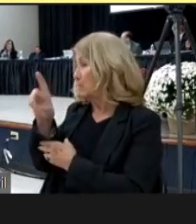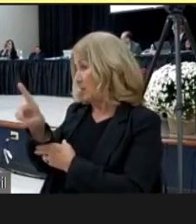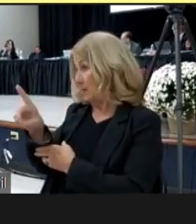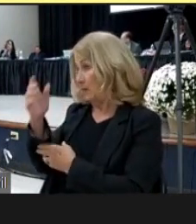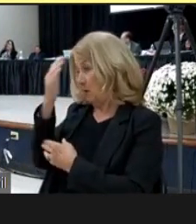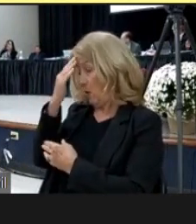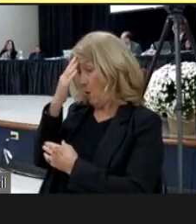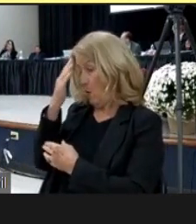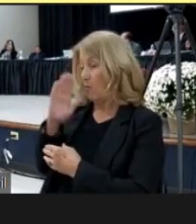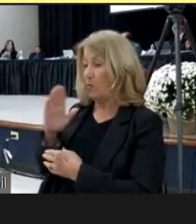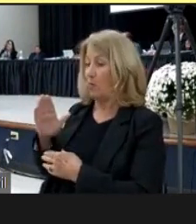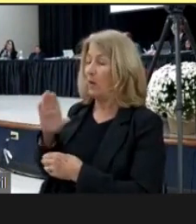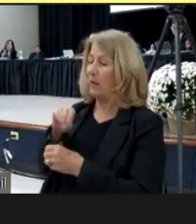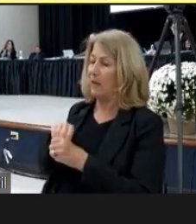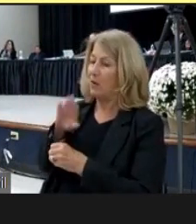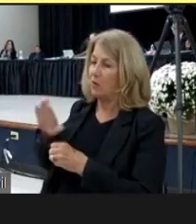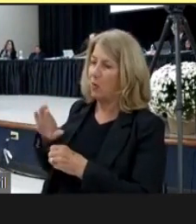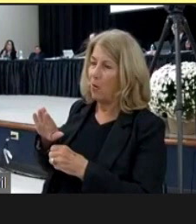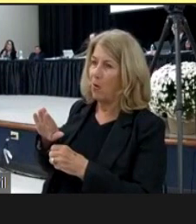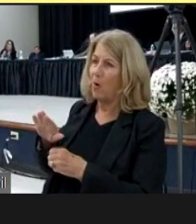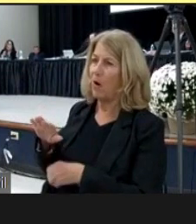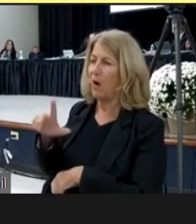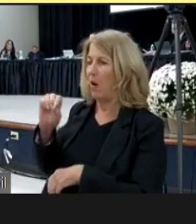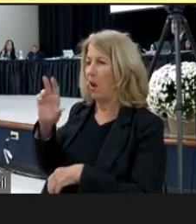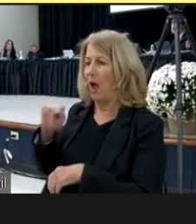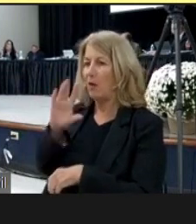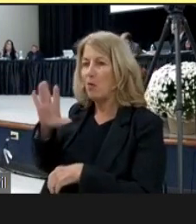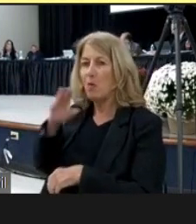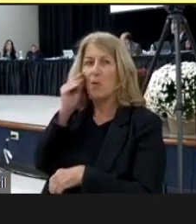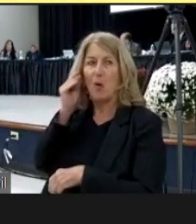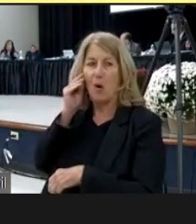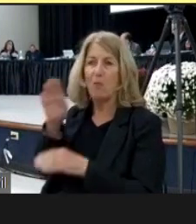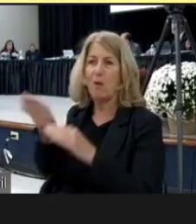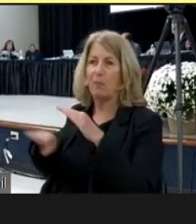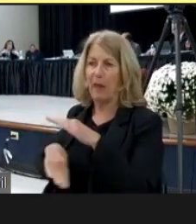lot, in your own home, basically. Or if you have